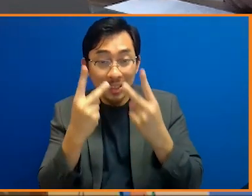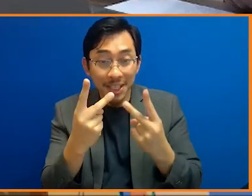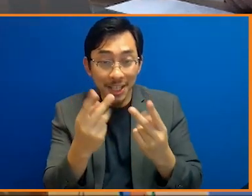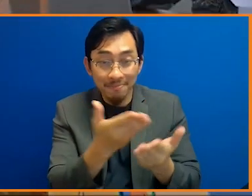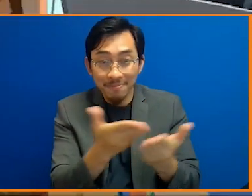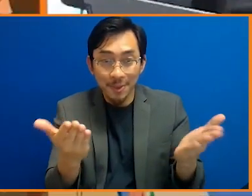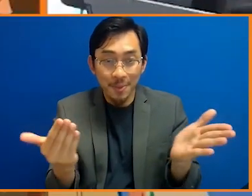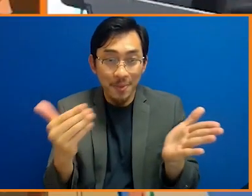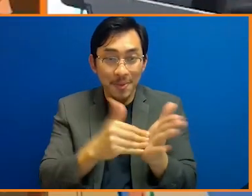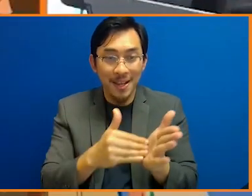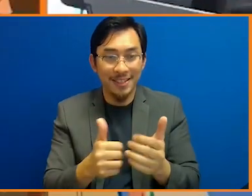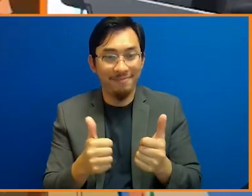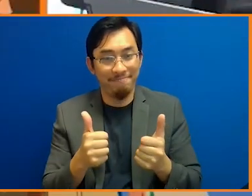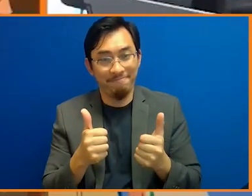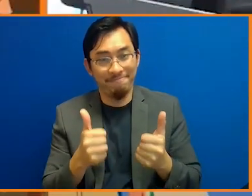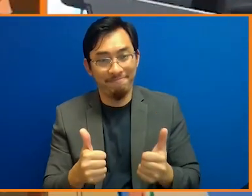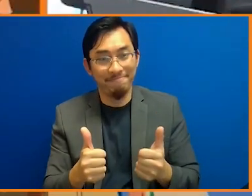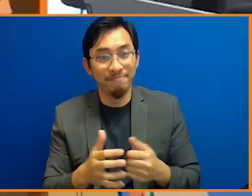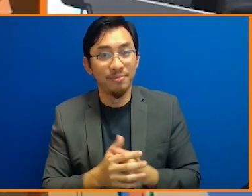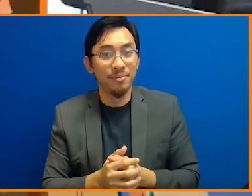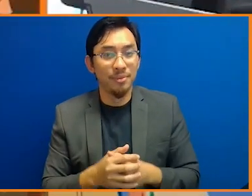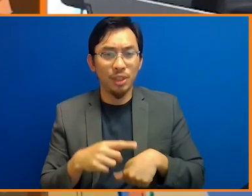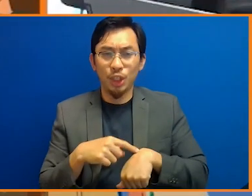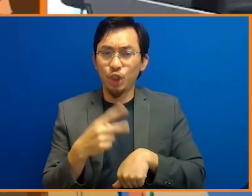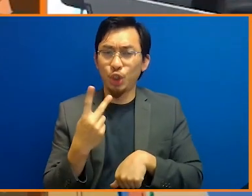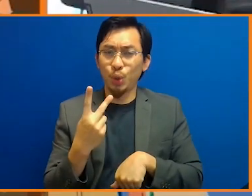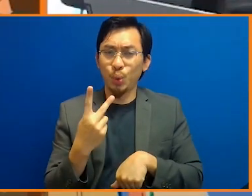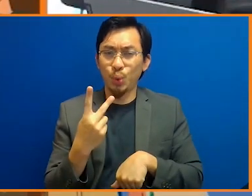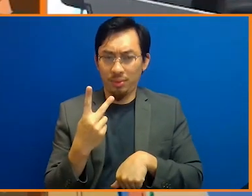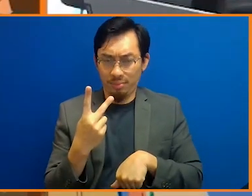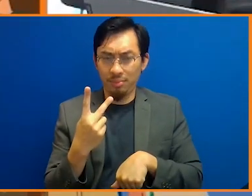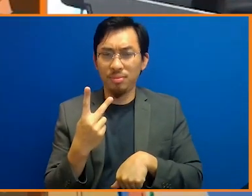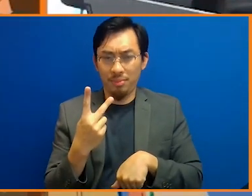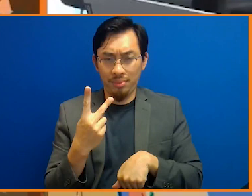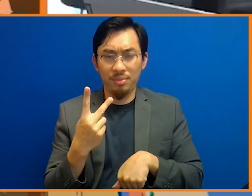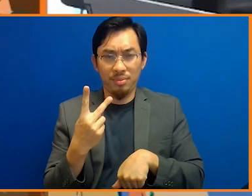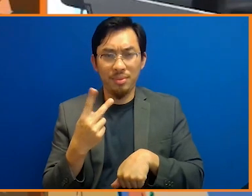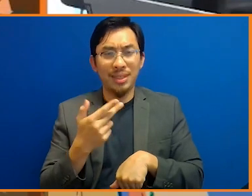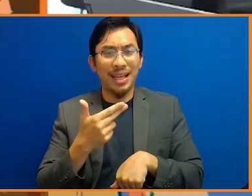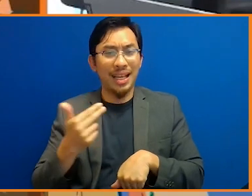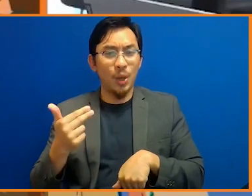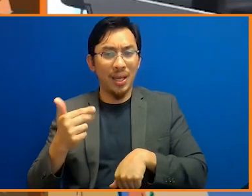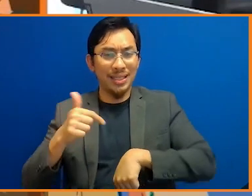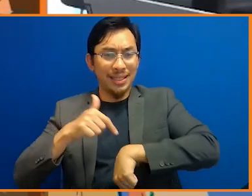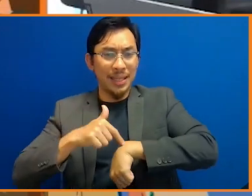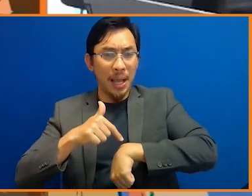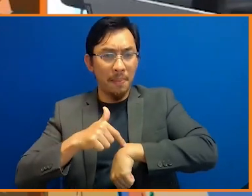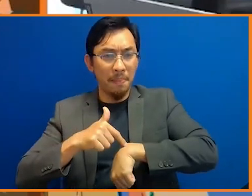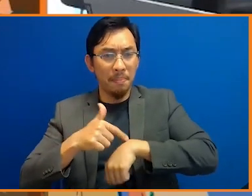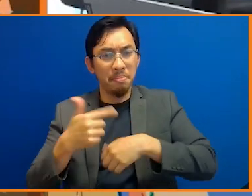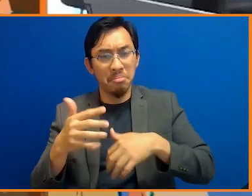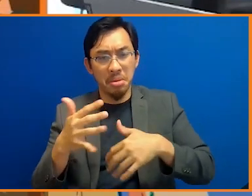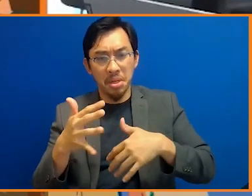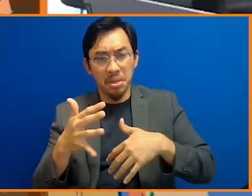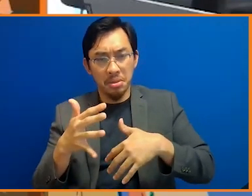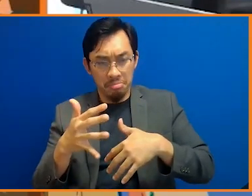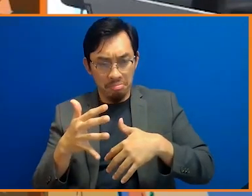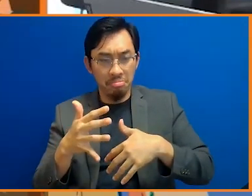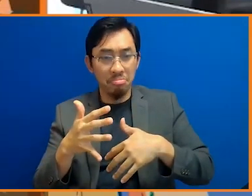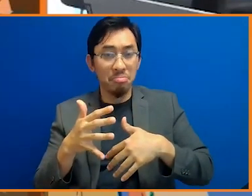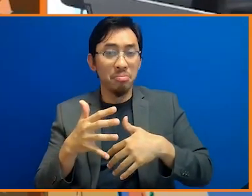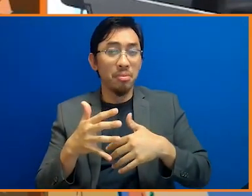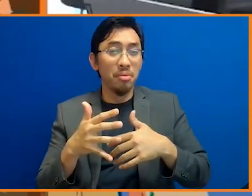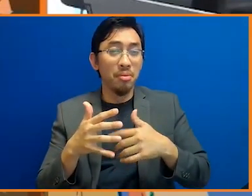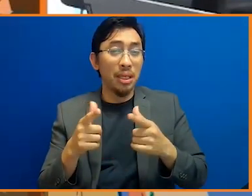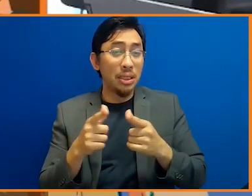and we will meet you again on 2 o'clock at Western Indonesian time